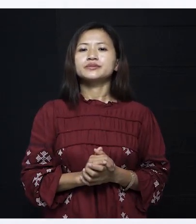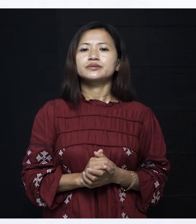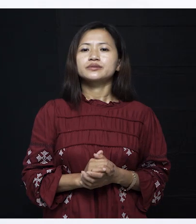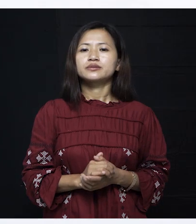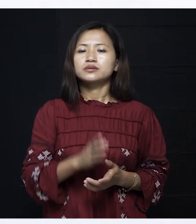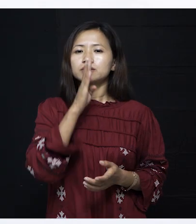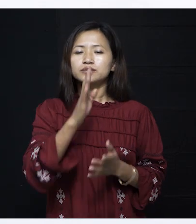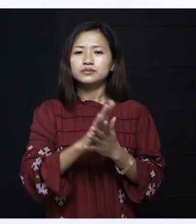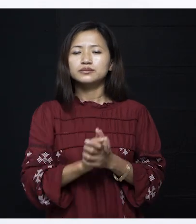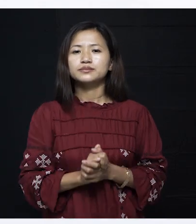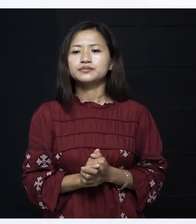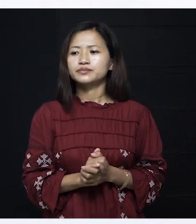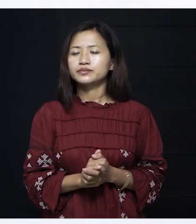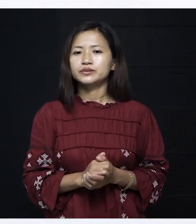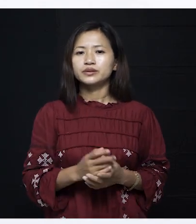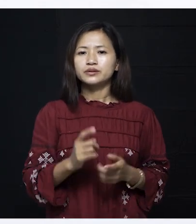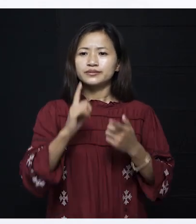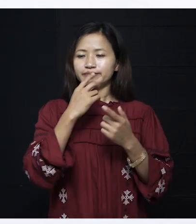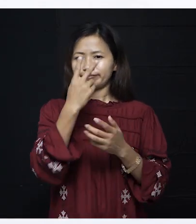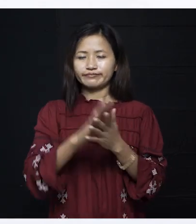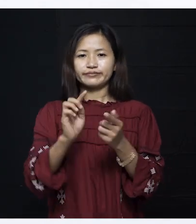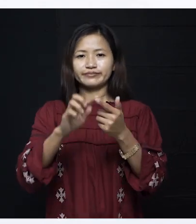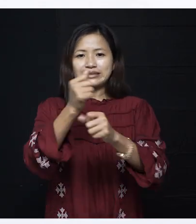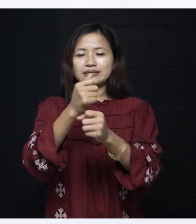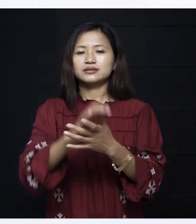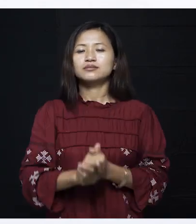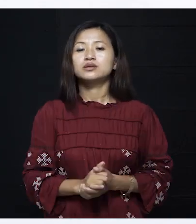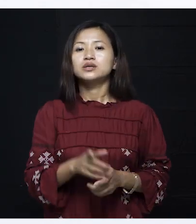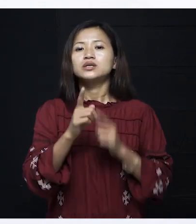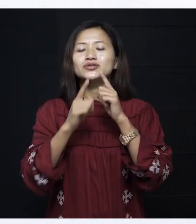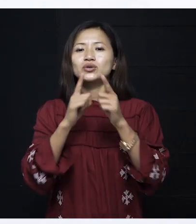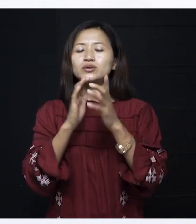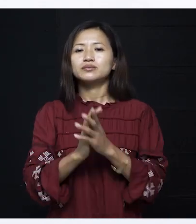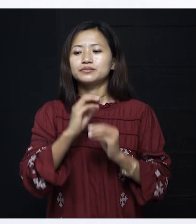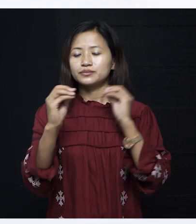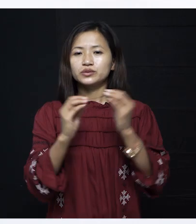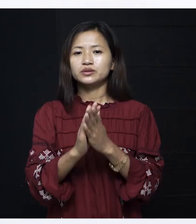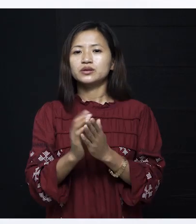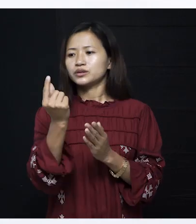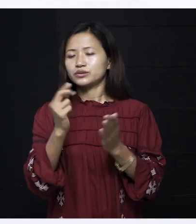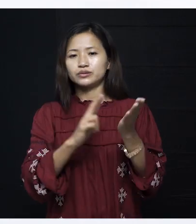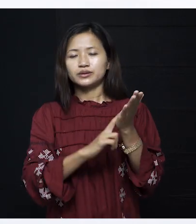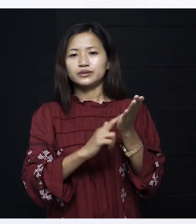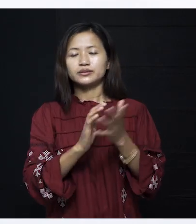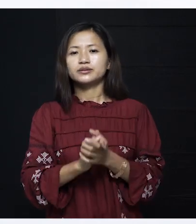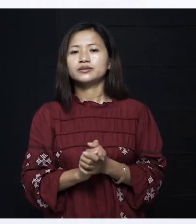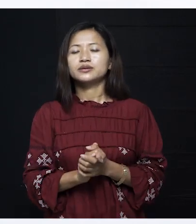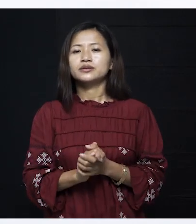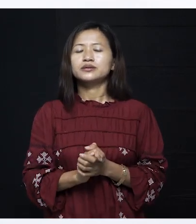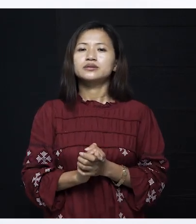overpopulation. Because here, let's look at an example, okay? Now, when you talk about, let's say, United Kingdom, that is